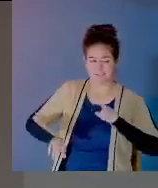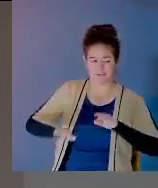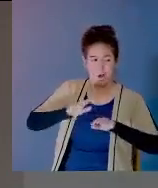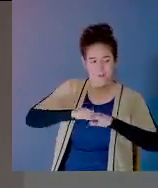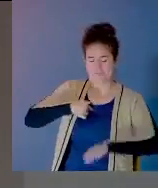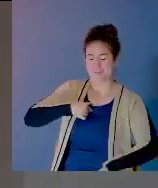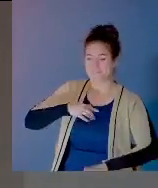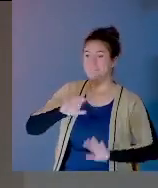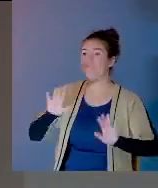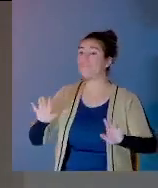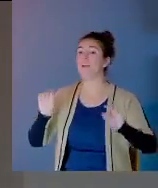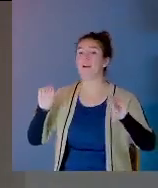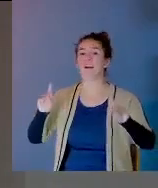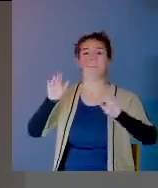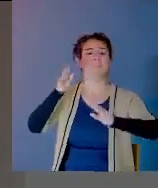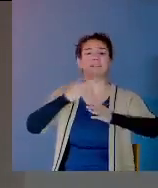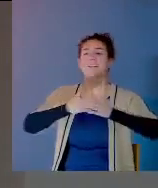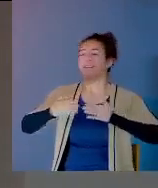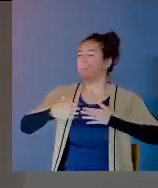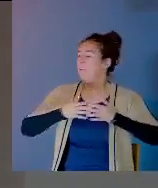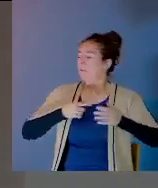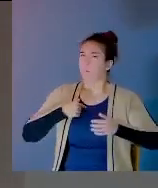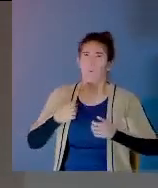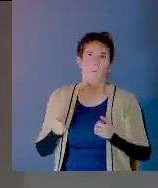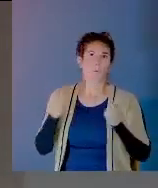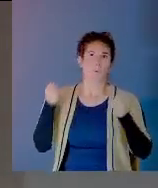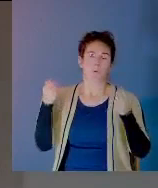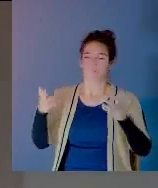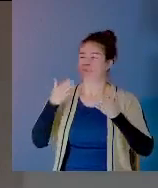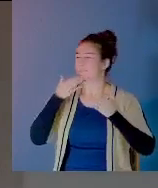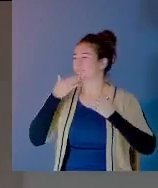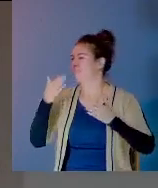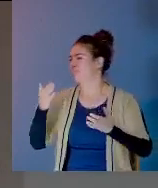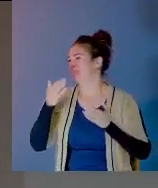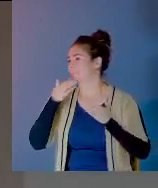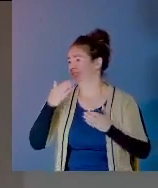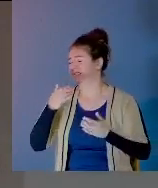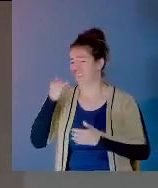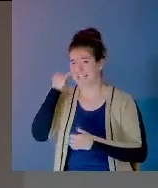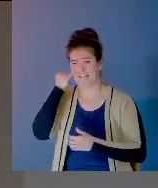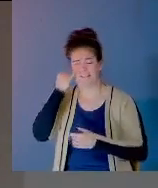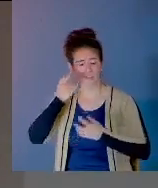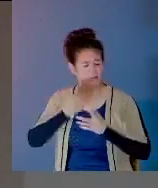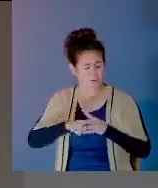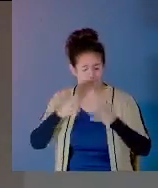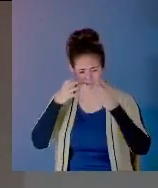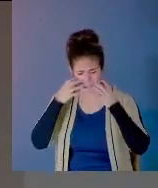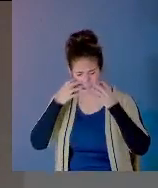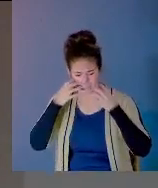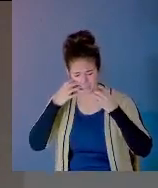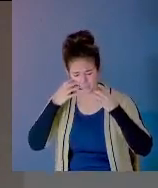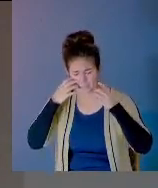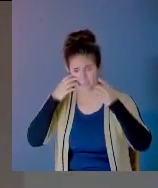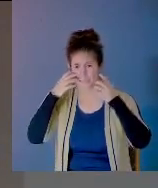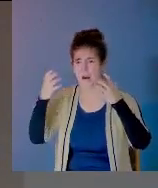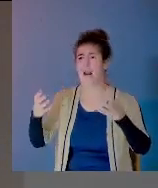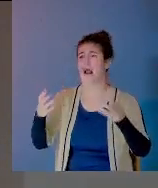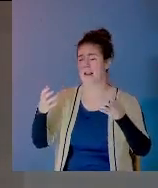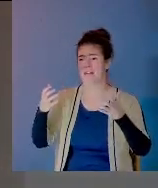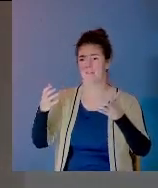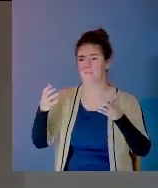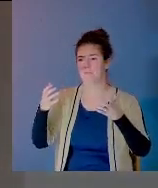grateful for me. And if I break down crying, just ignore it, okay?